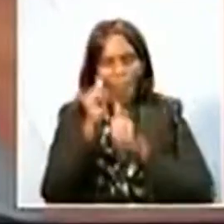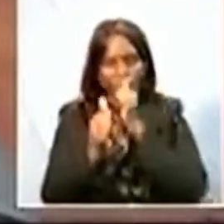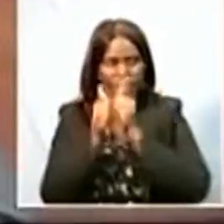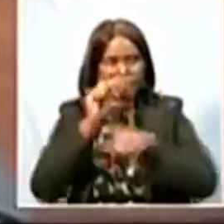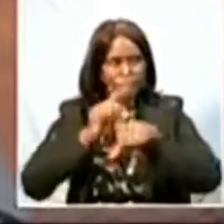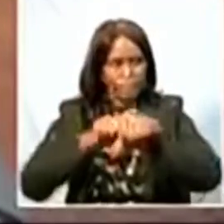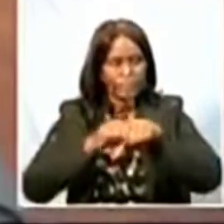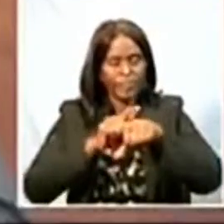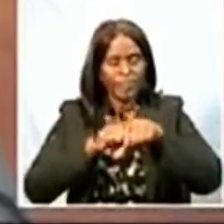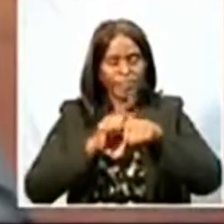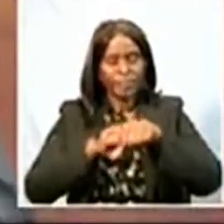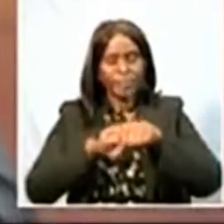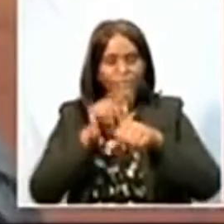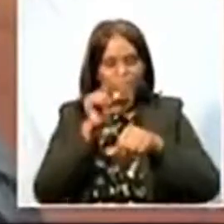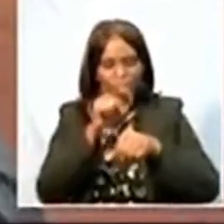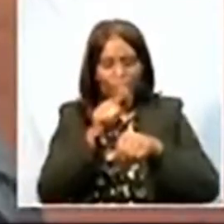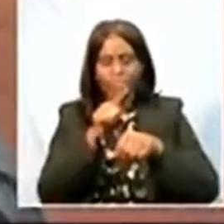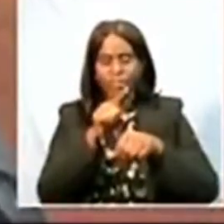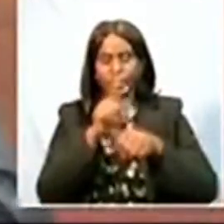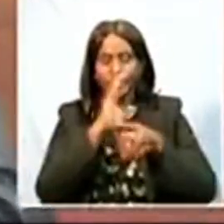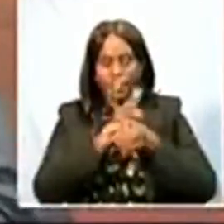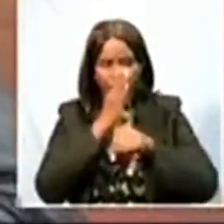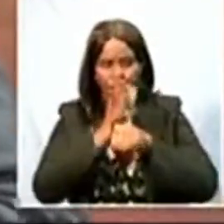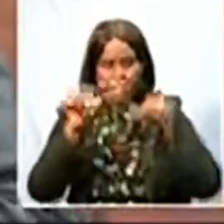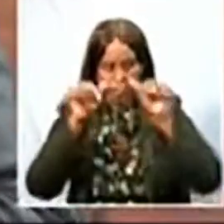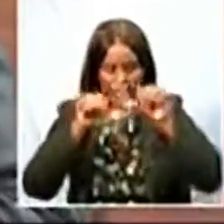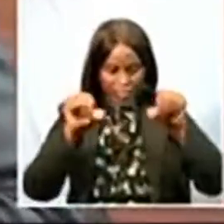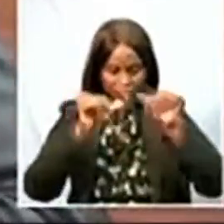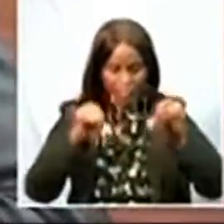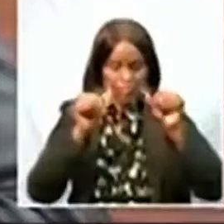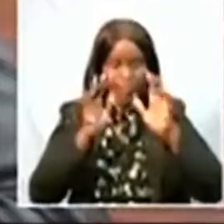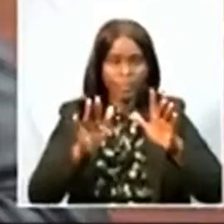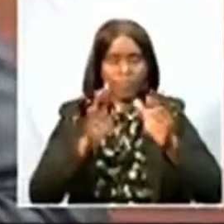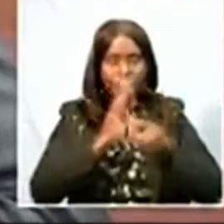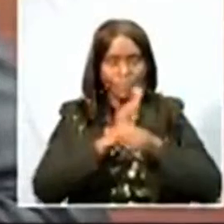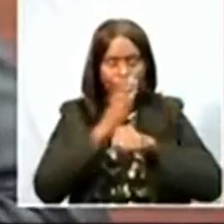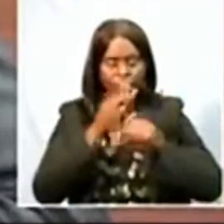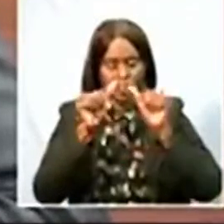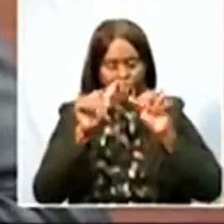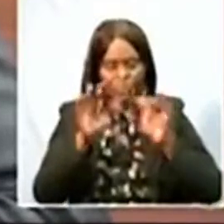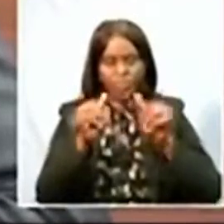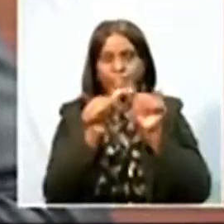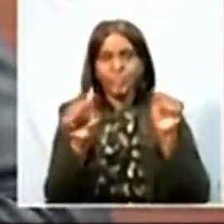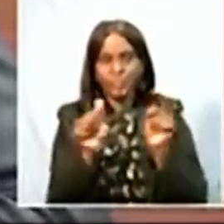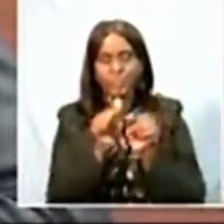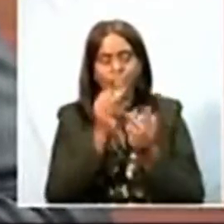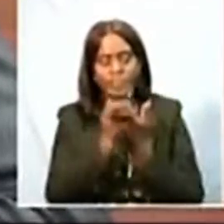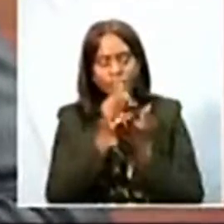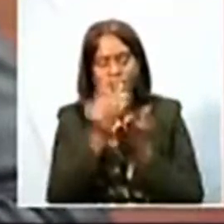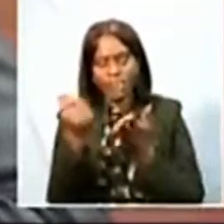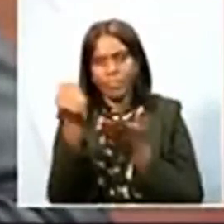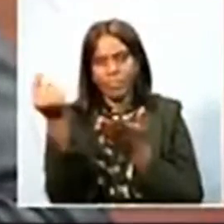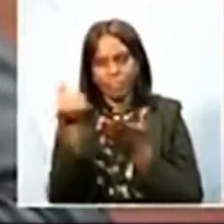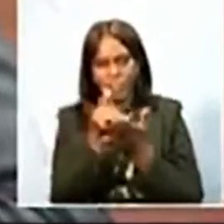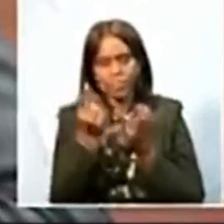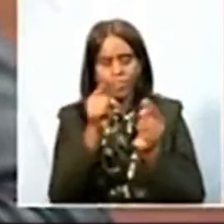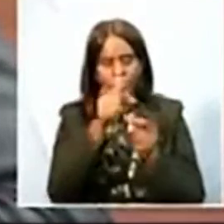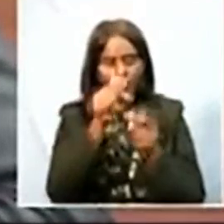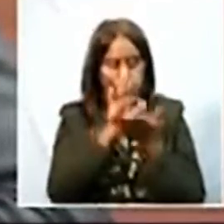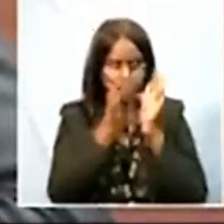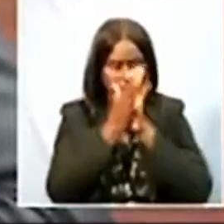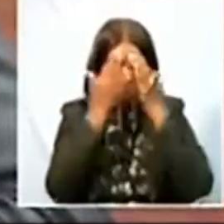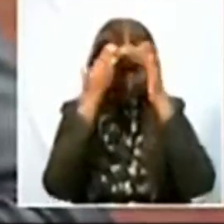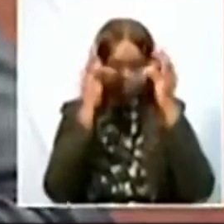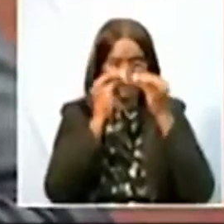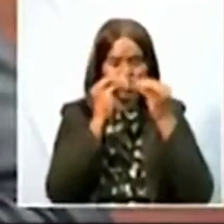point, is it after the Auditor General's office came through, that's when you realized